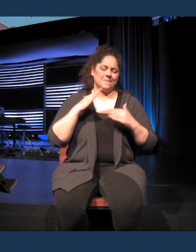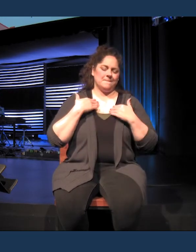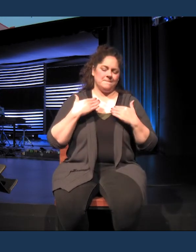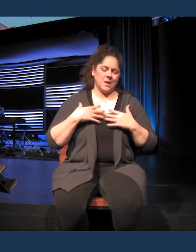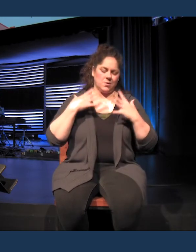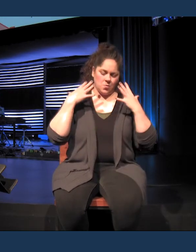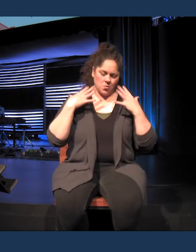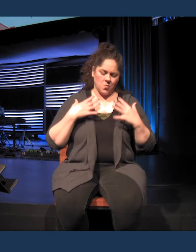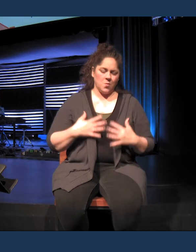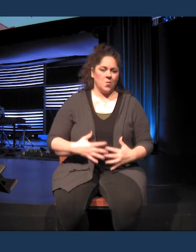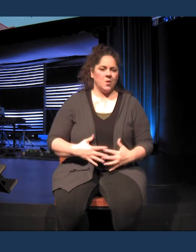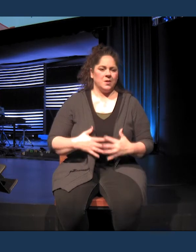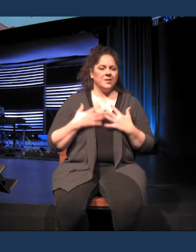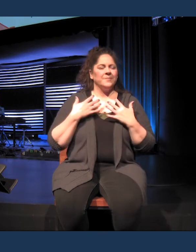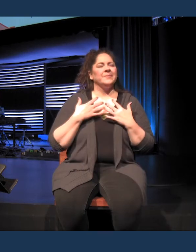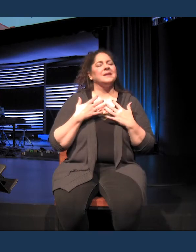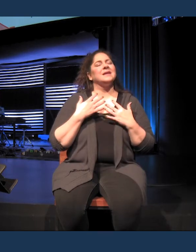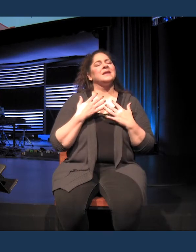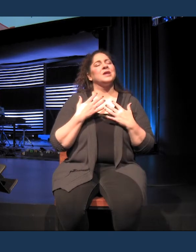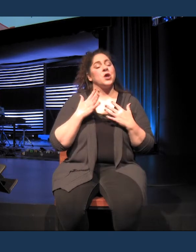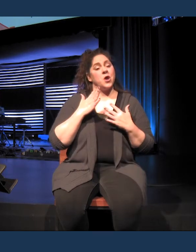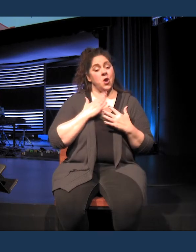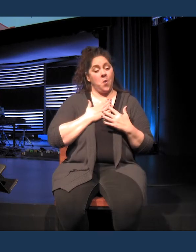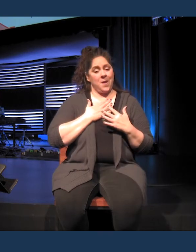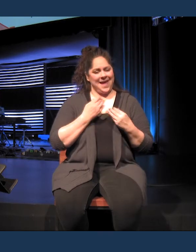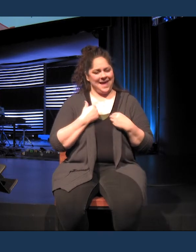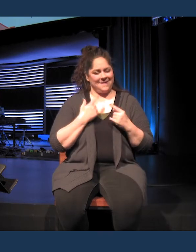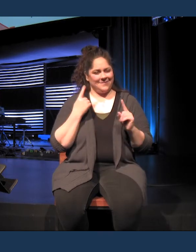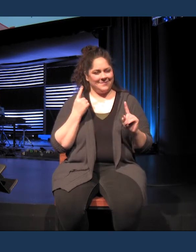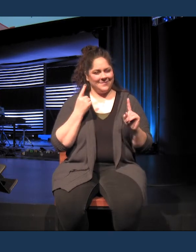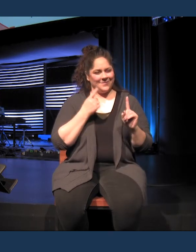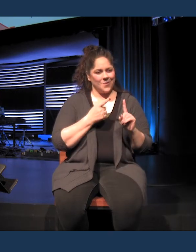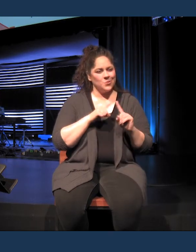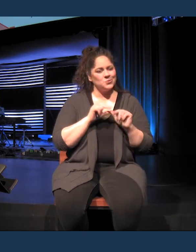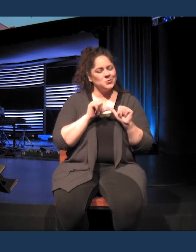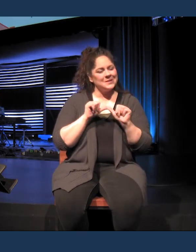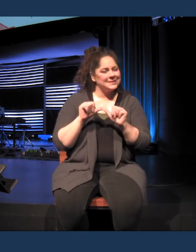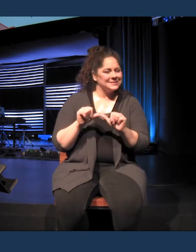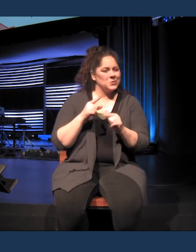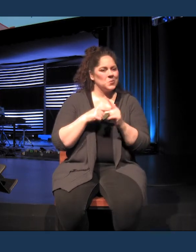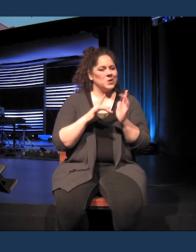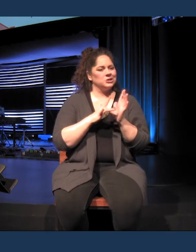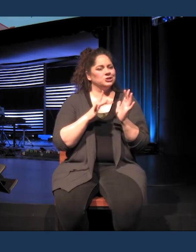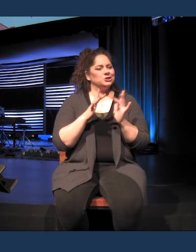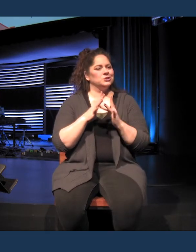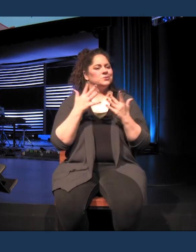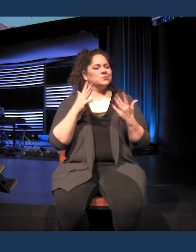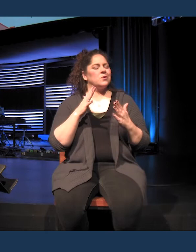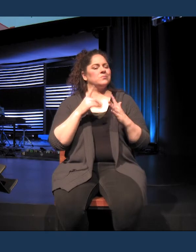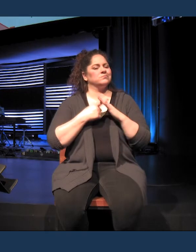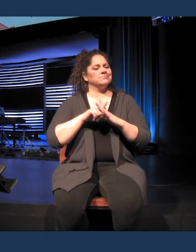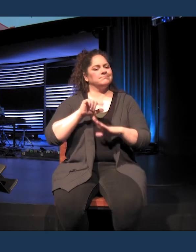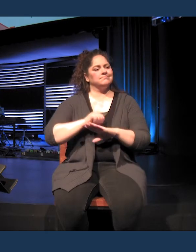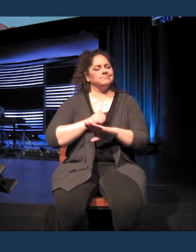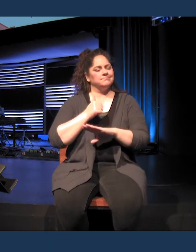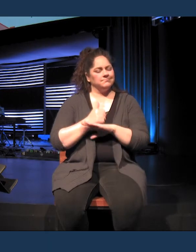We've been given this mission to continue what Jesus did. But how do we do